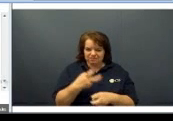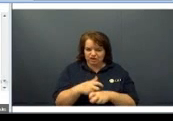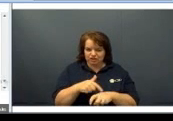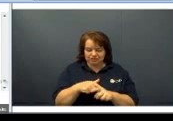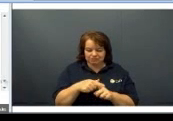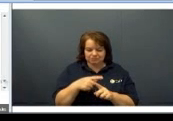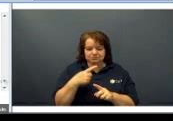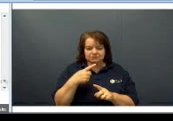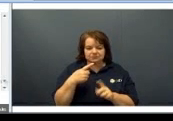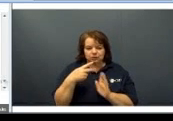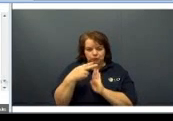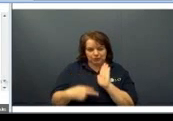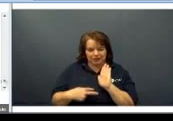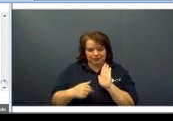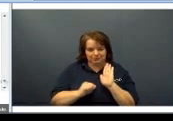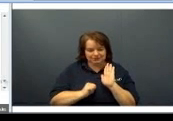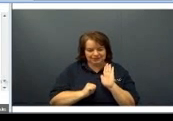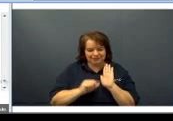am